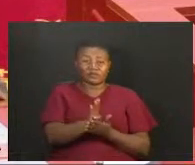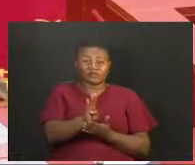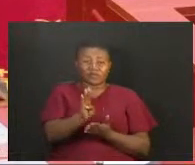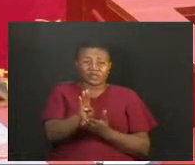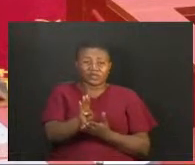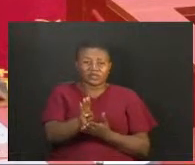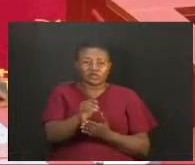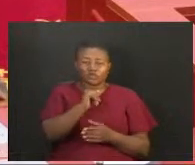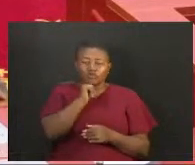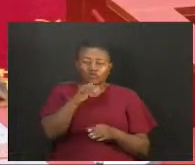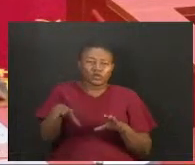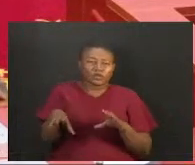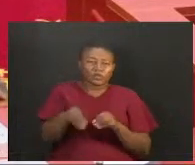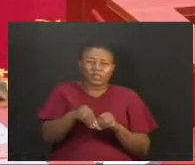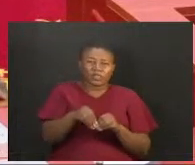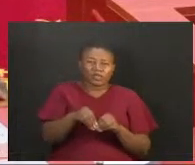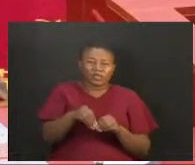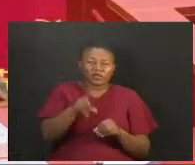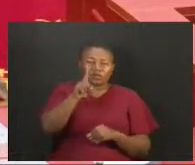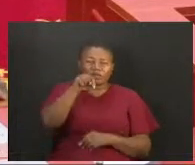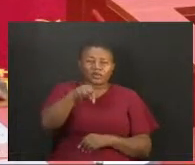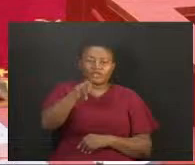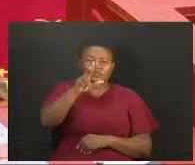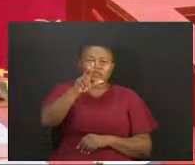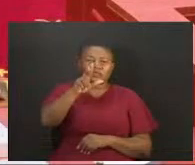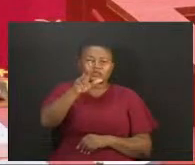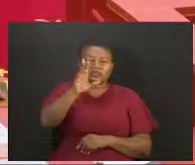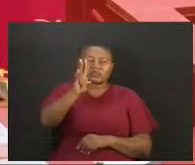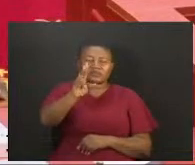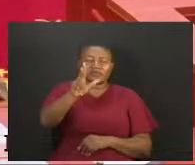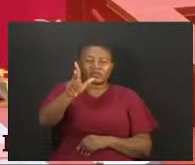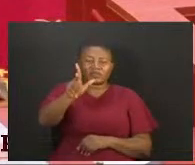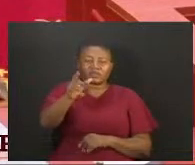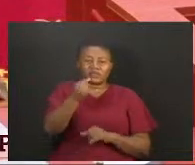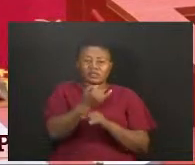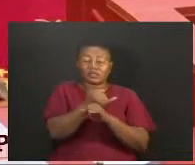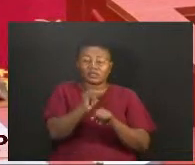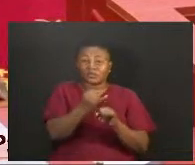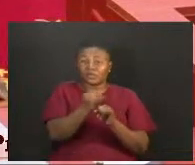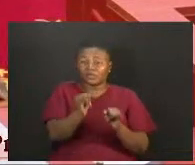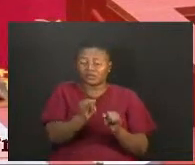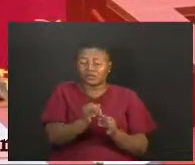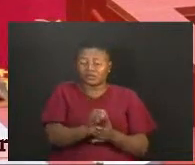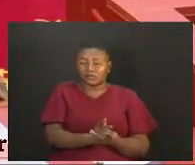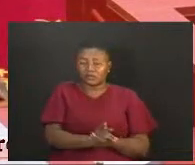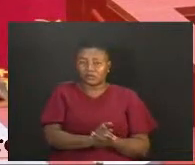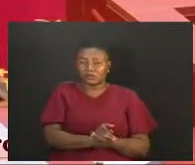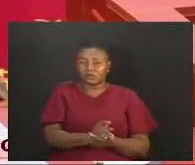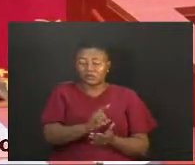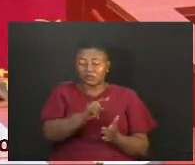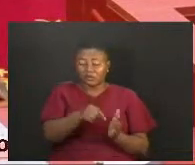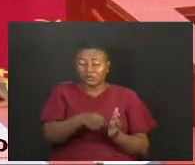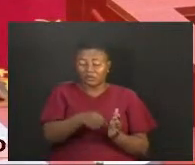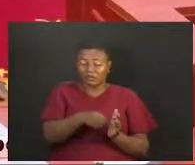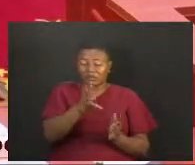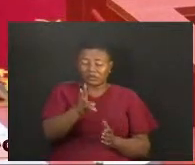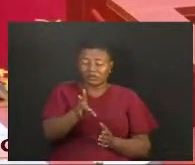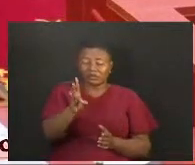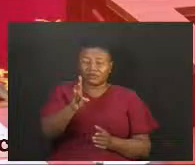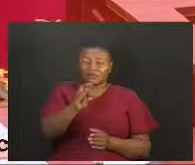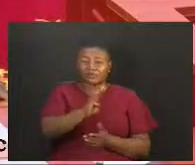excludes 1.73 billion US dollars owed to independent power producers. This 67 billion also